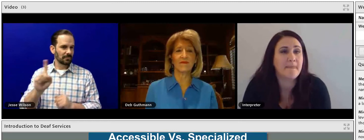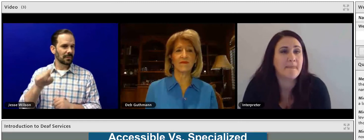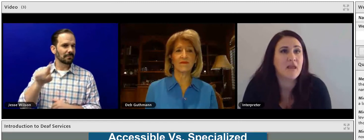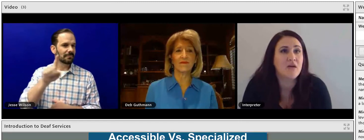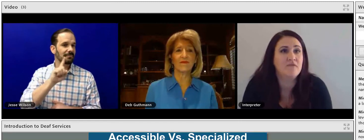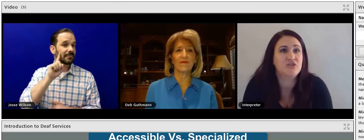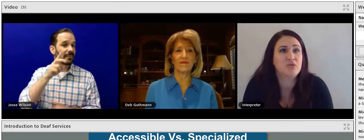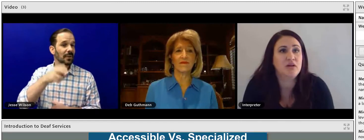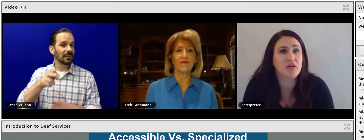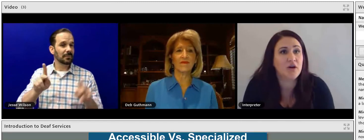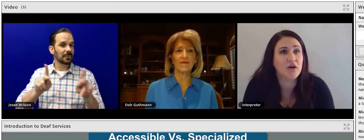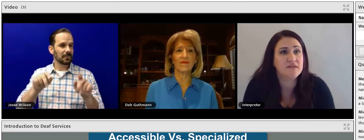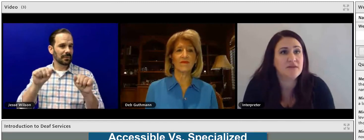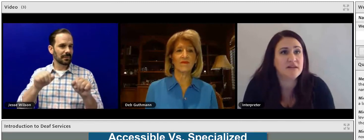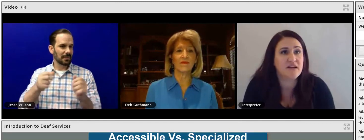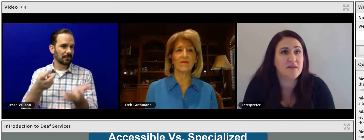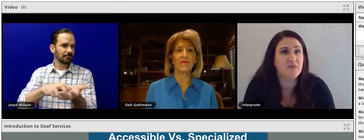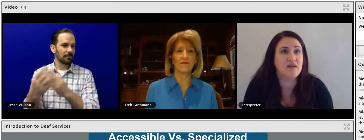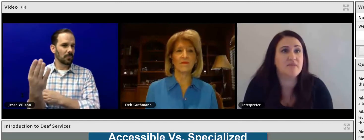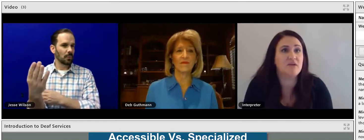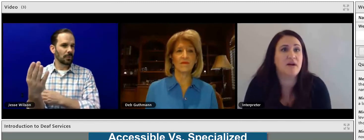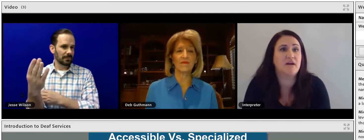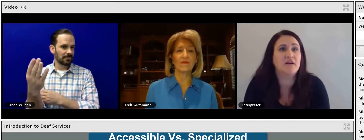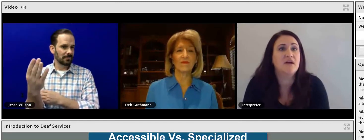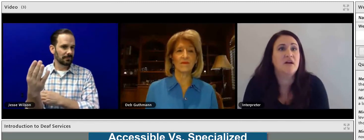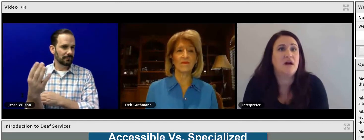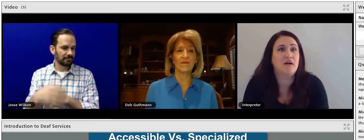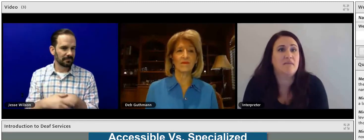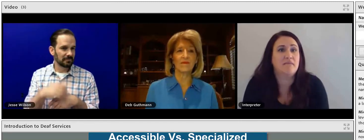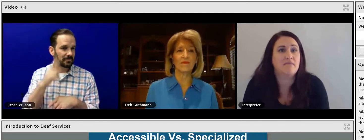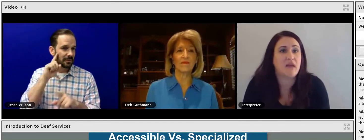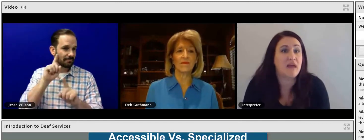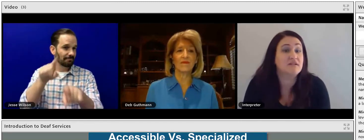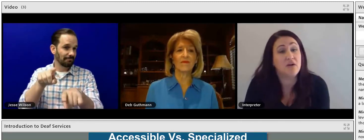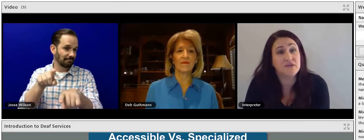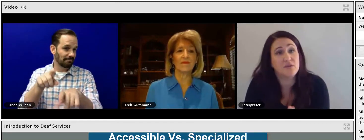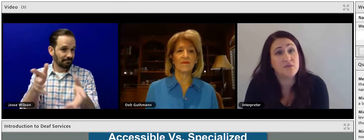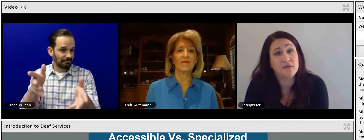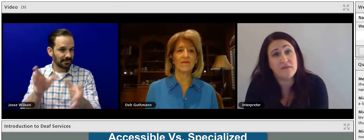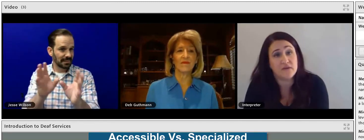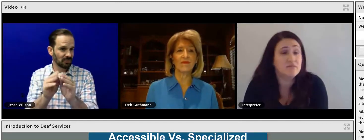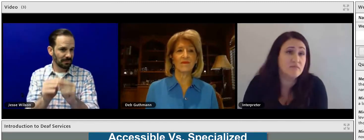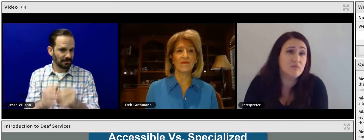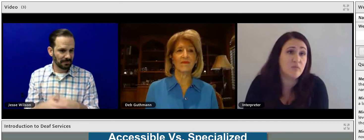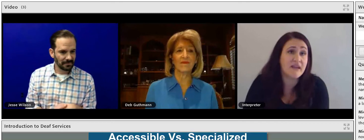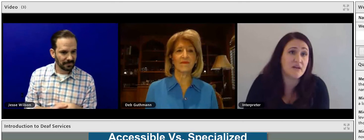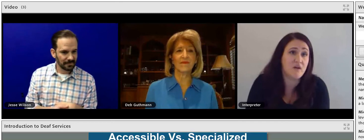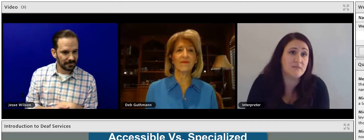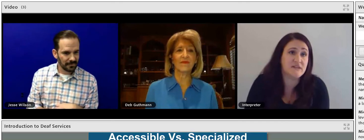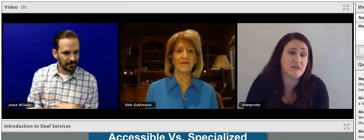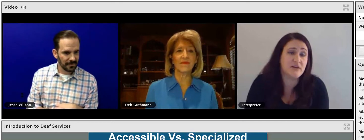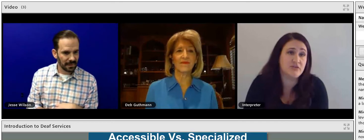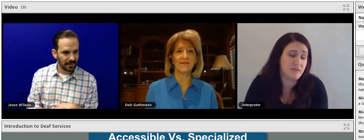be. Visual alarms so that deaf people can be aware, and also even waking alarms if they're in a